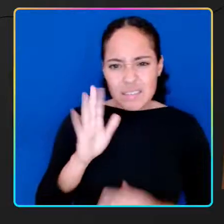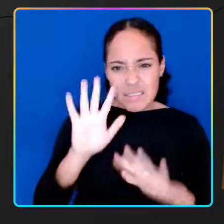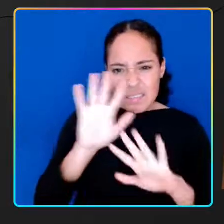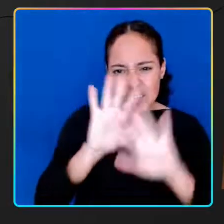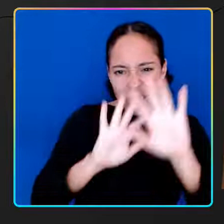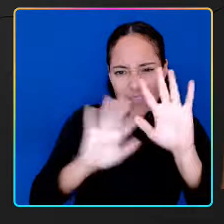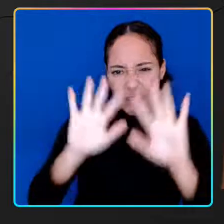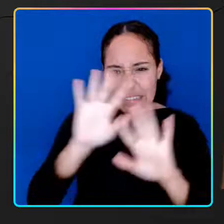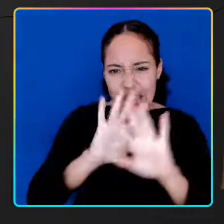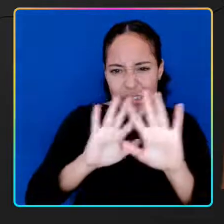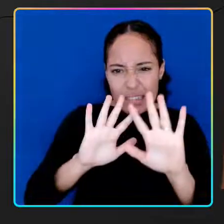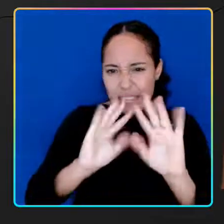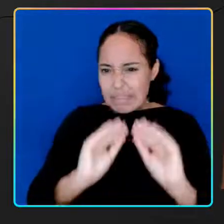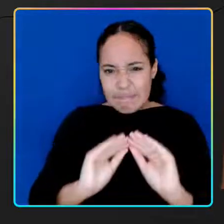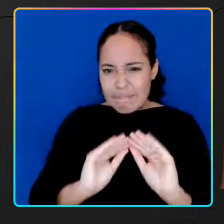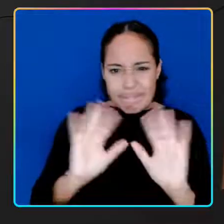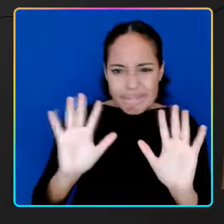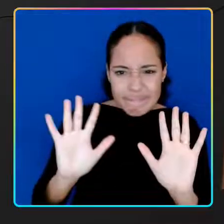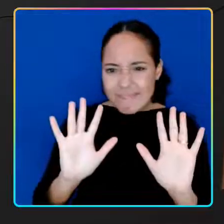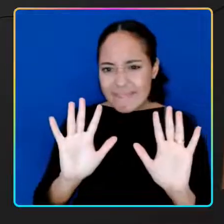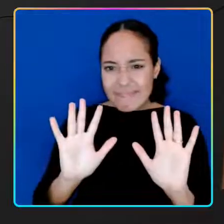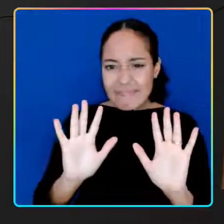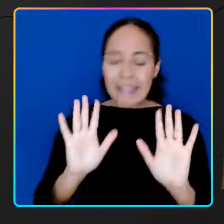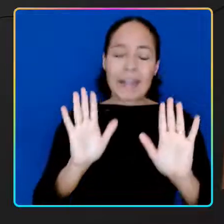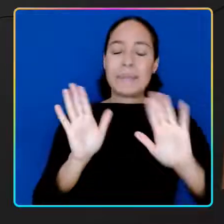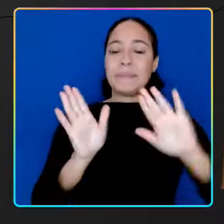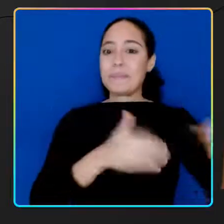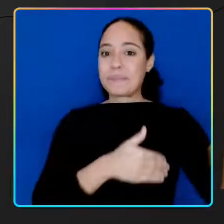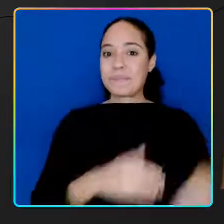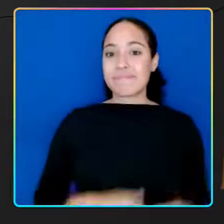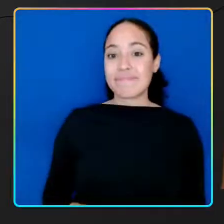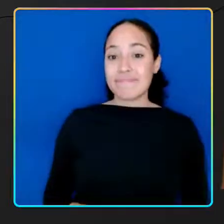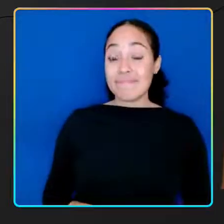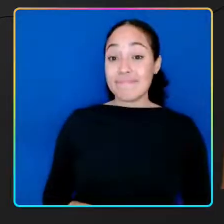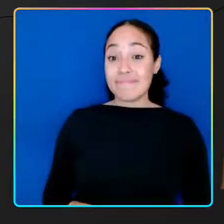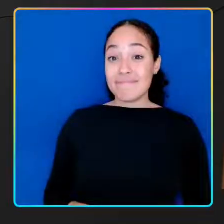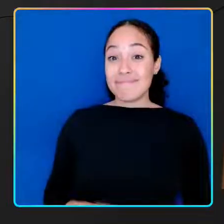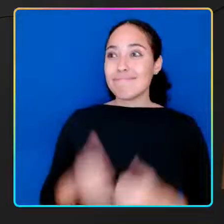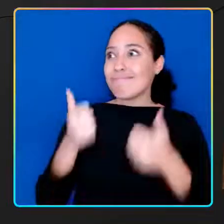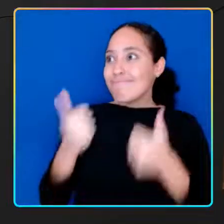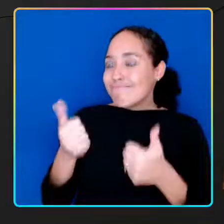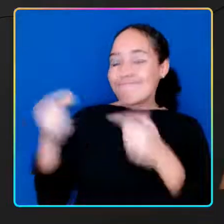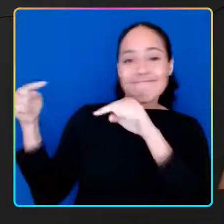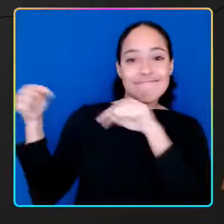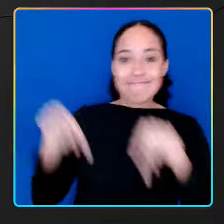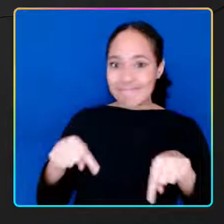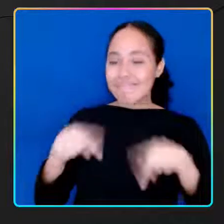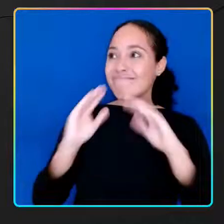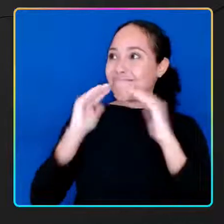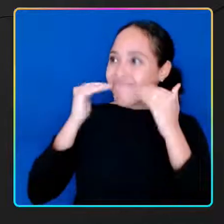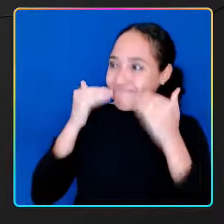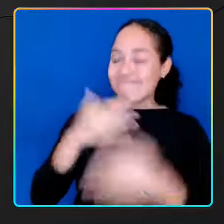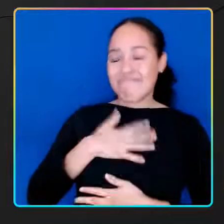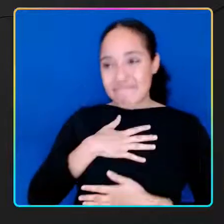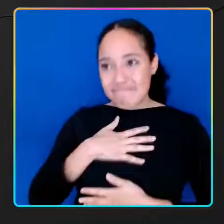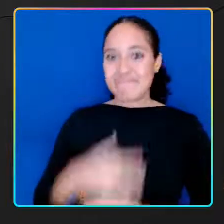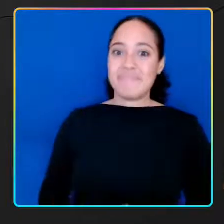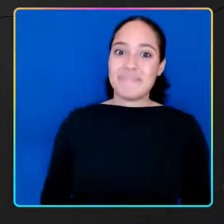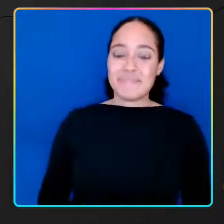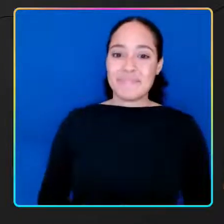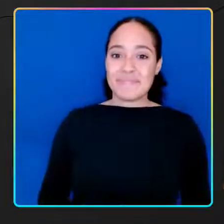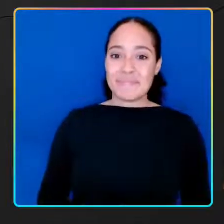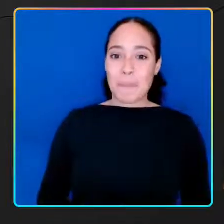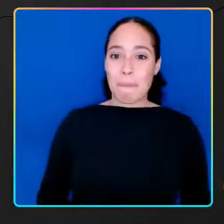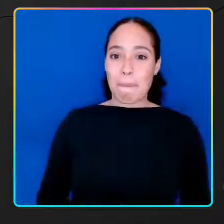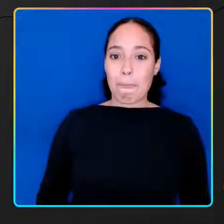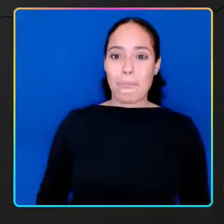see that, very, very awkward. But yeah, Matthew, it's so good to have you here. Thank you so much for joining us. Let's